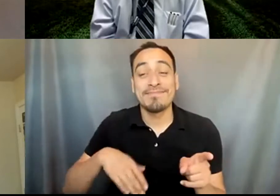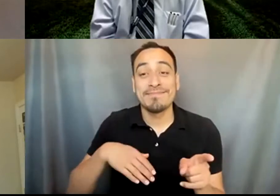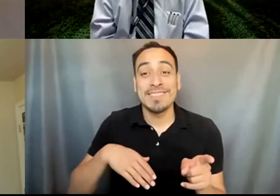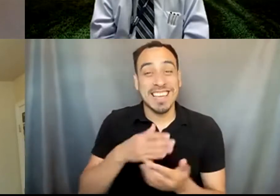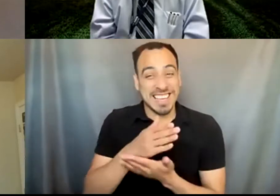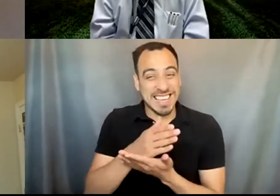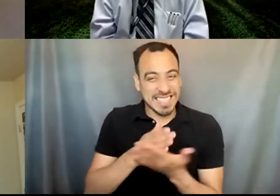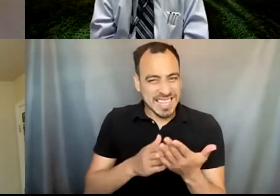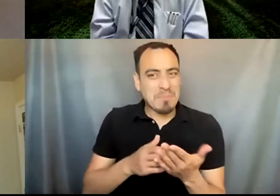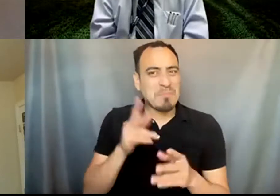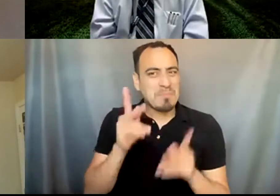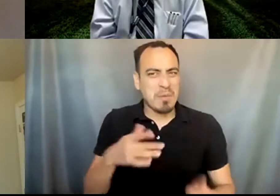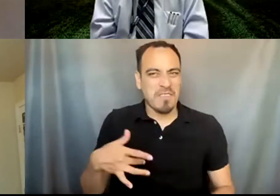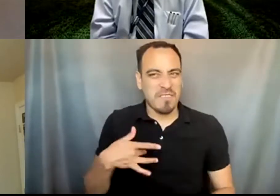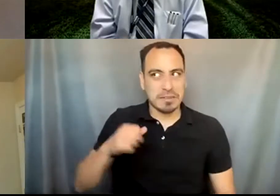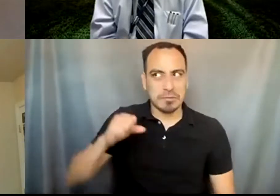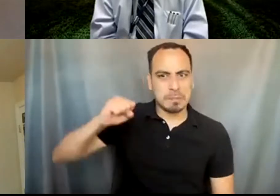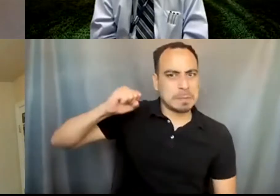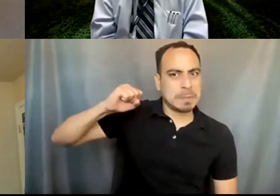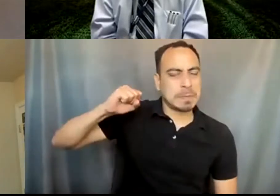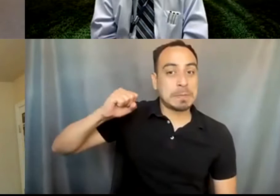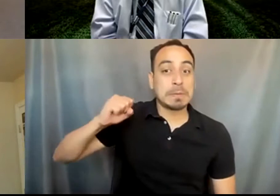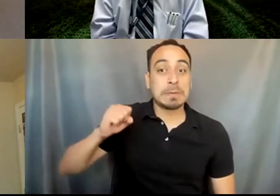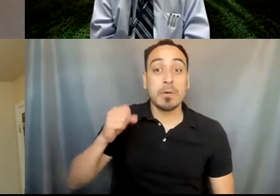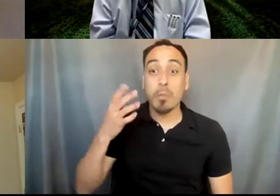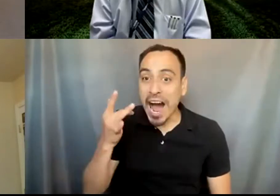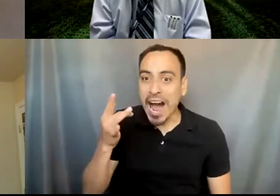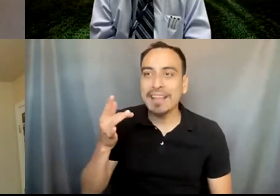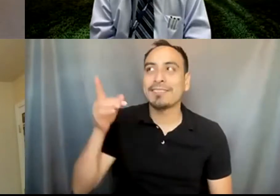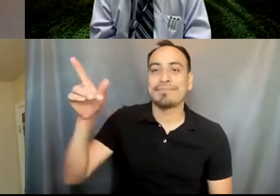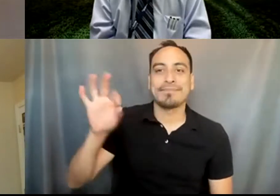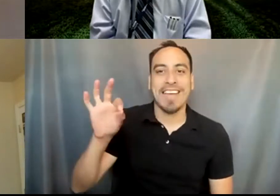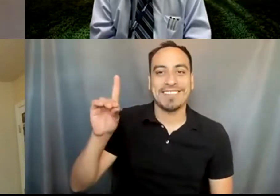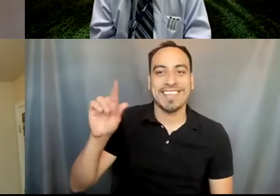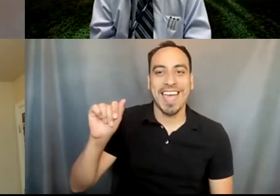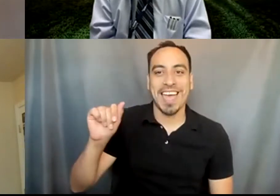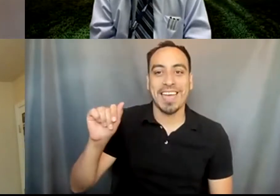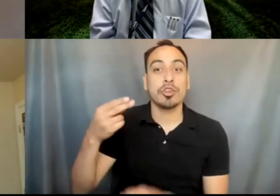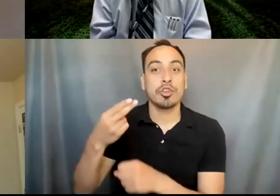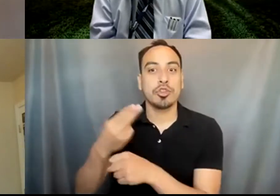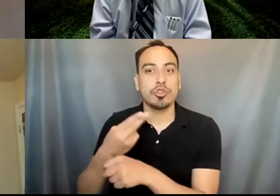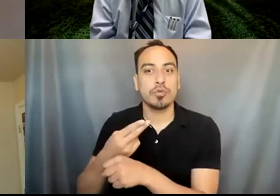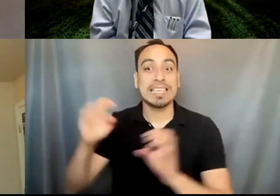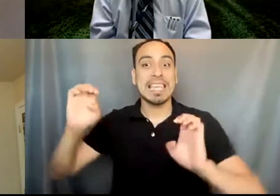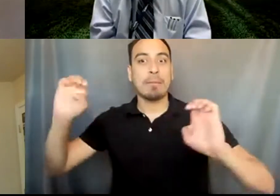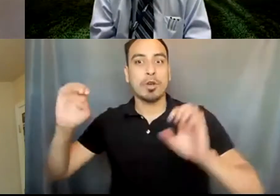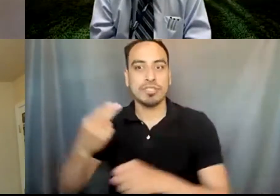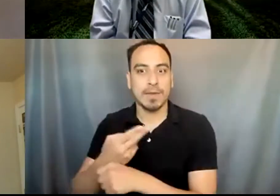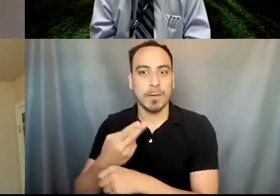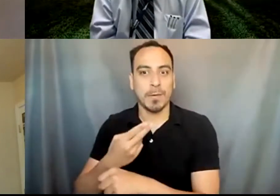hesitancy may be that emergency use authorization doesn't totally make people feel like it's